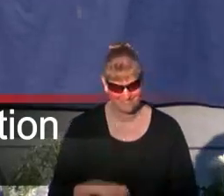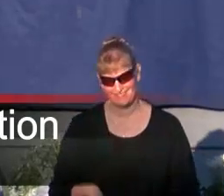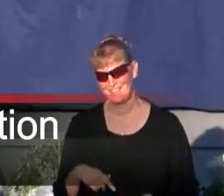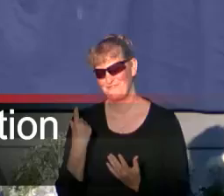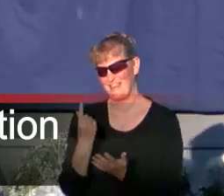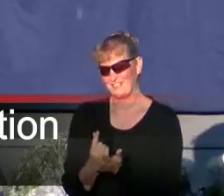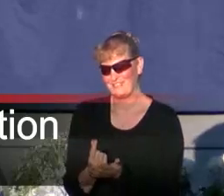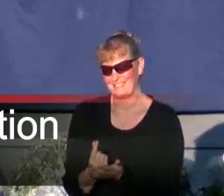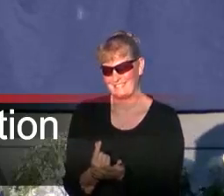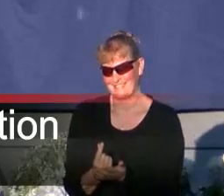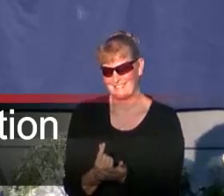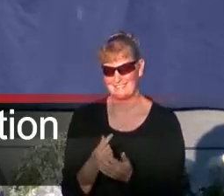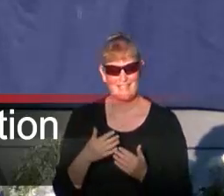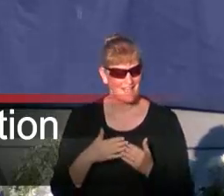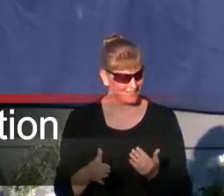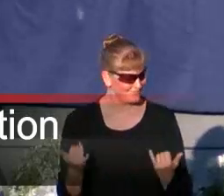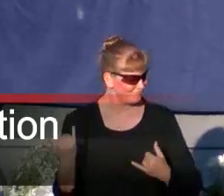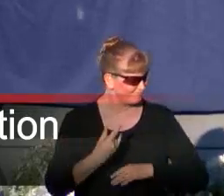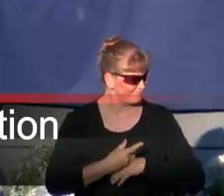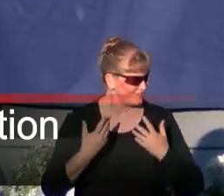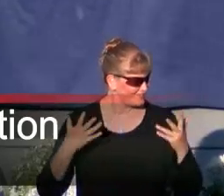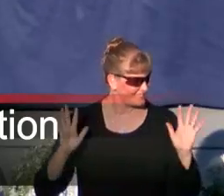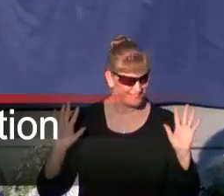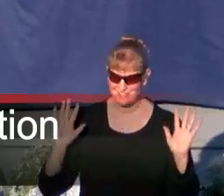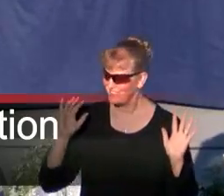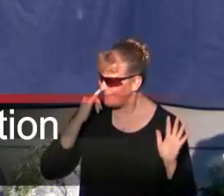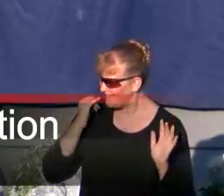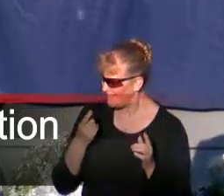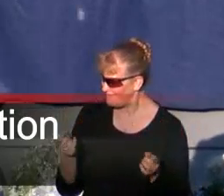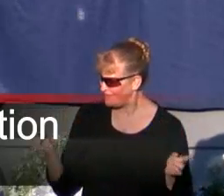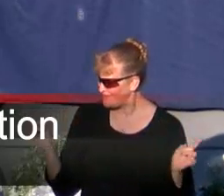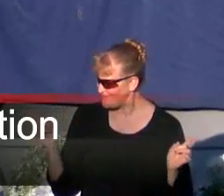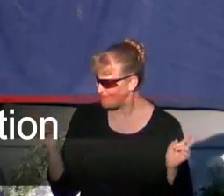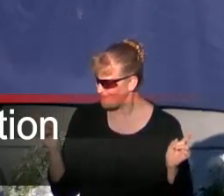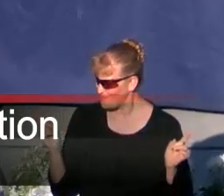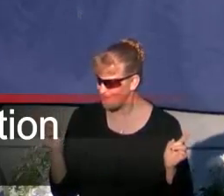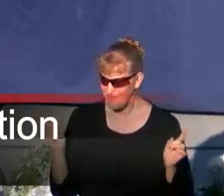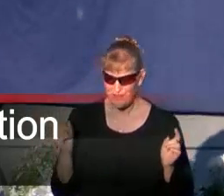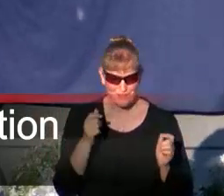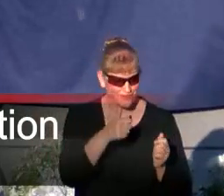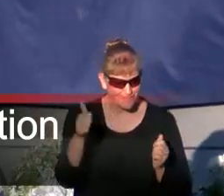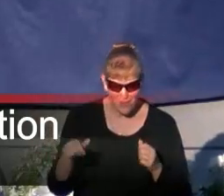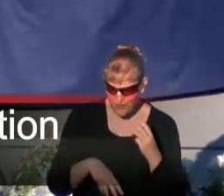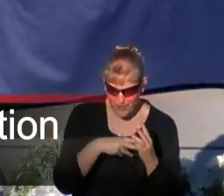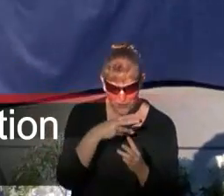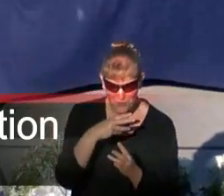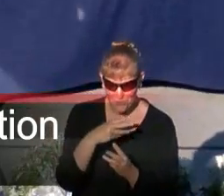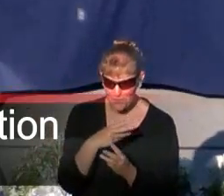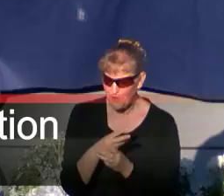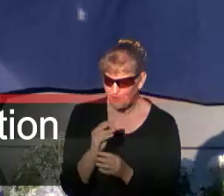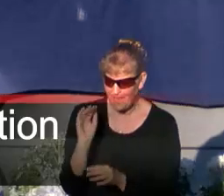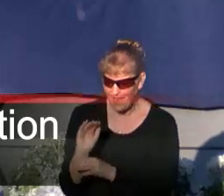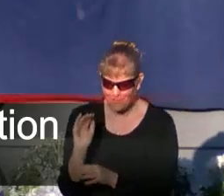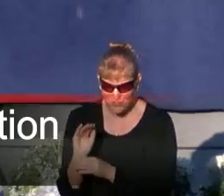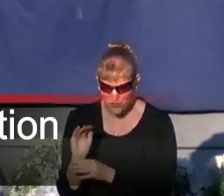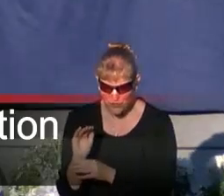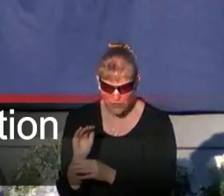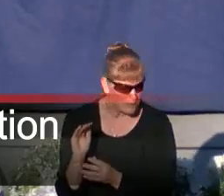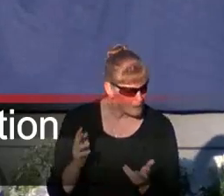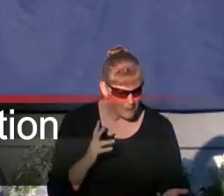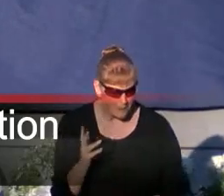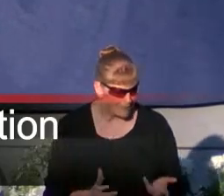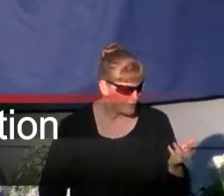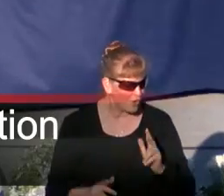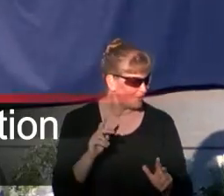Graduates, after today, if you find yourself in a robe in the afternoon, that's probably not a good